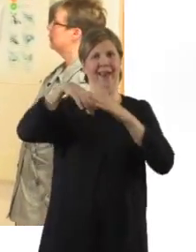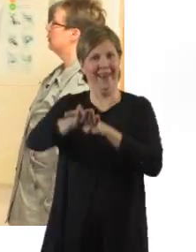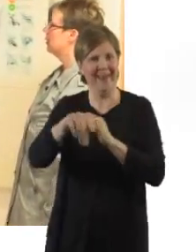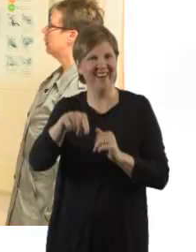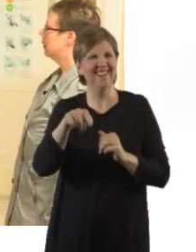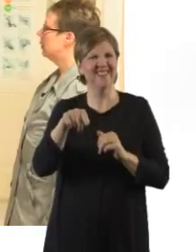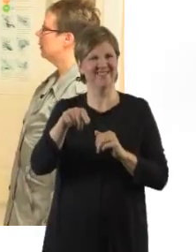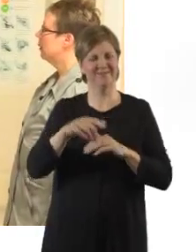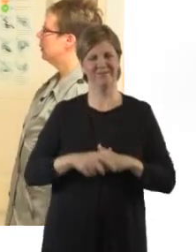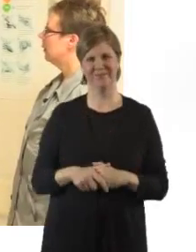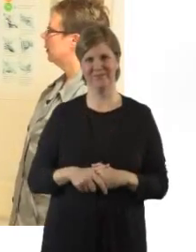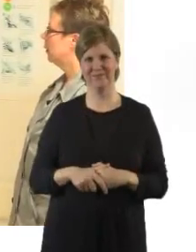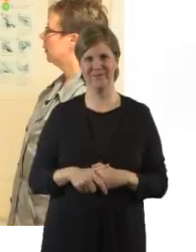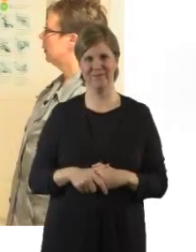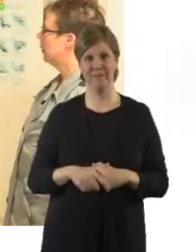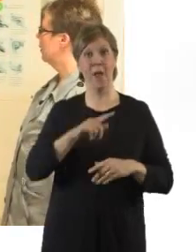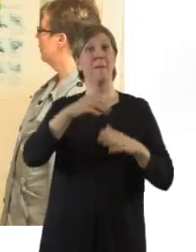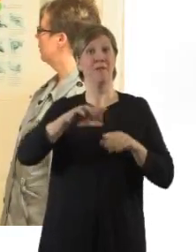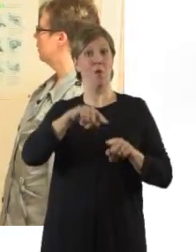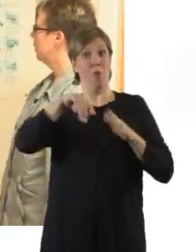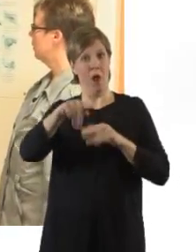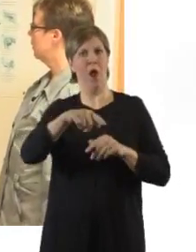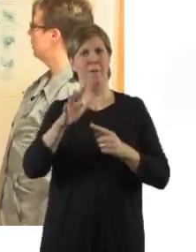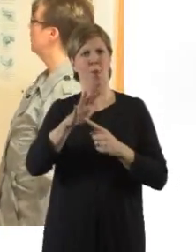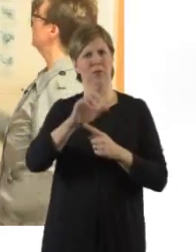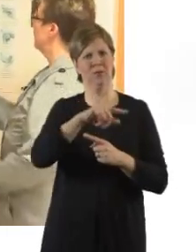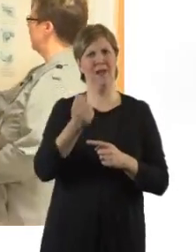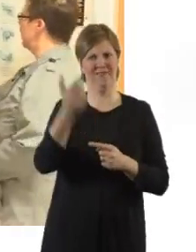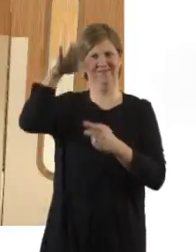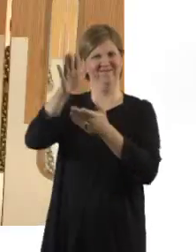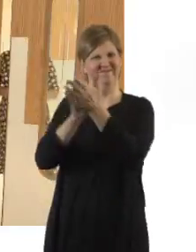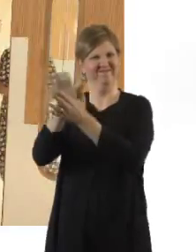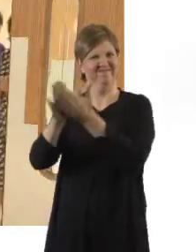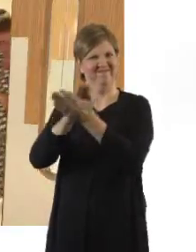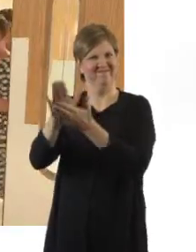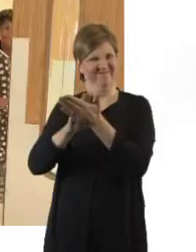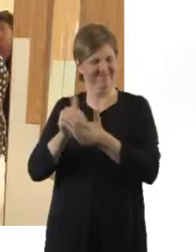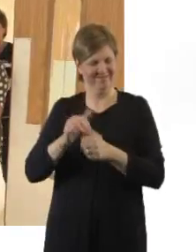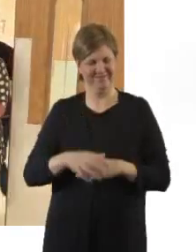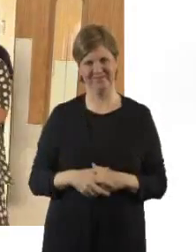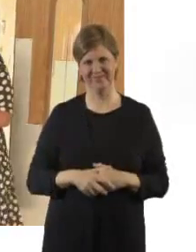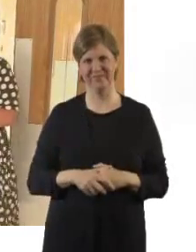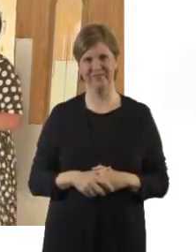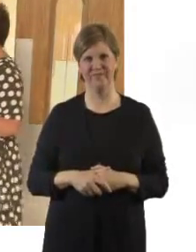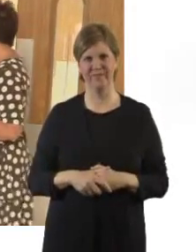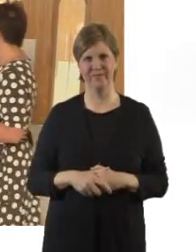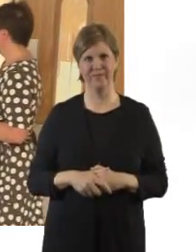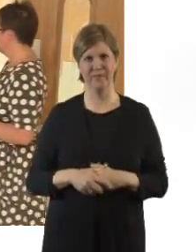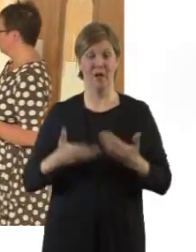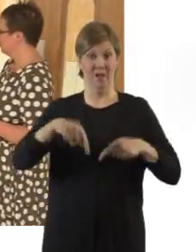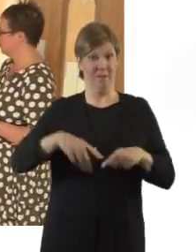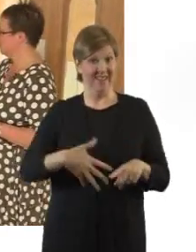come out and let you in. Before she does that, it's important that you use some hand gel. In you come. Thank you. So Sharon, this